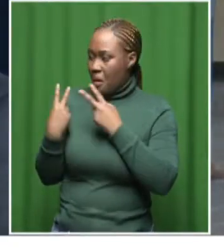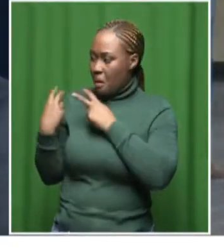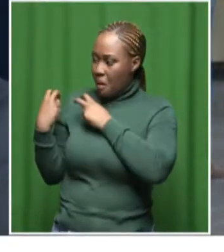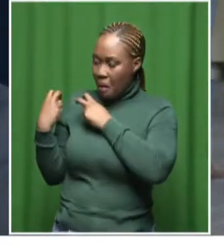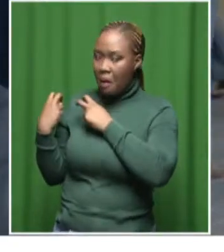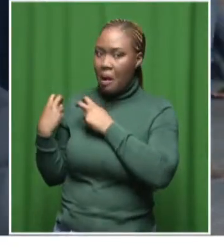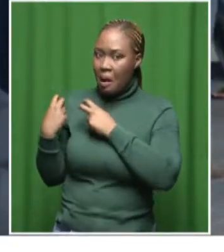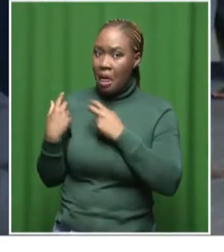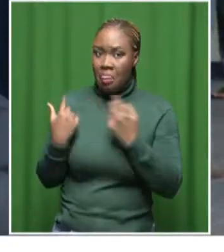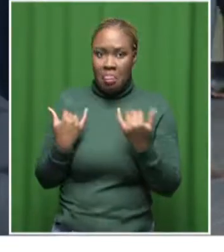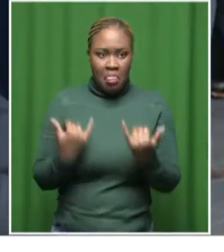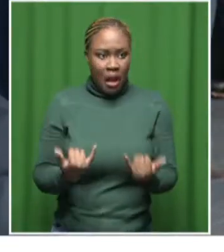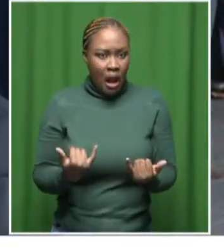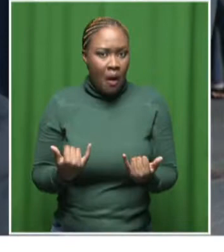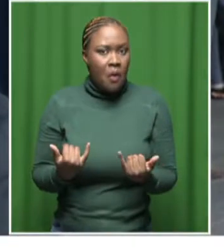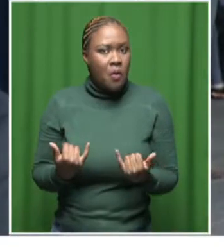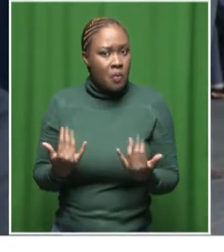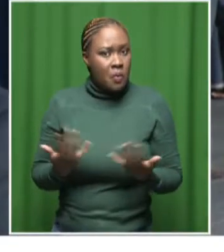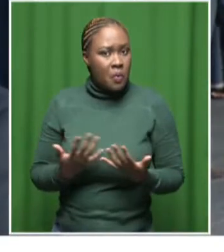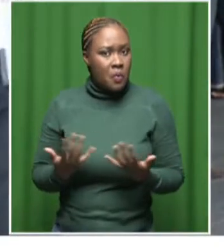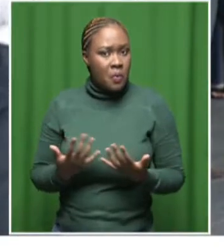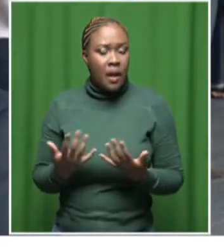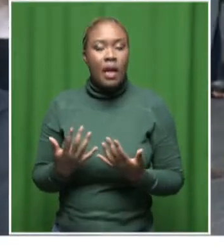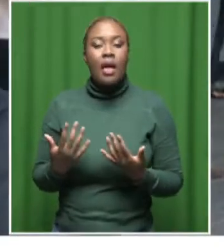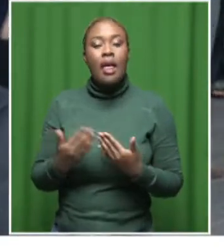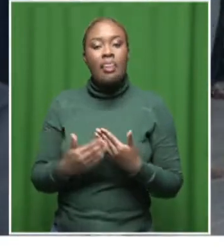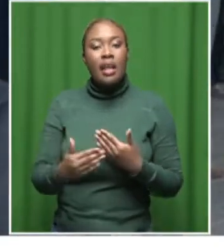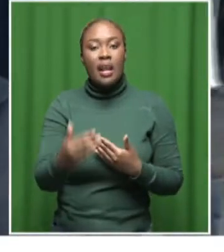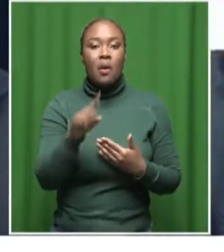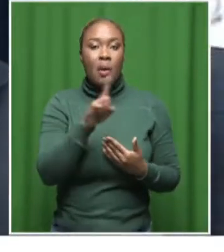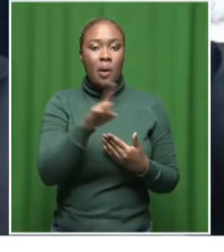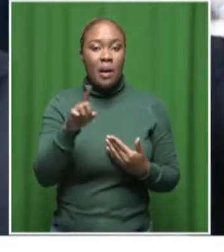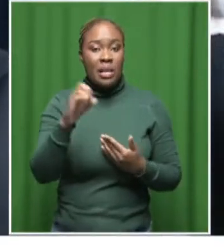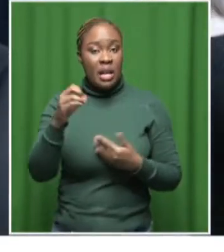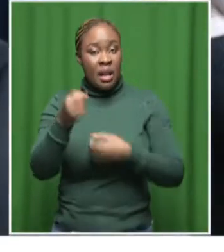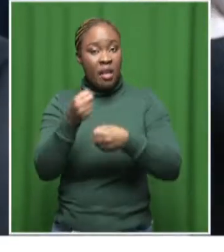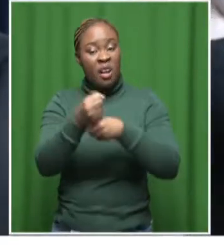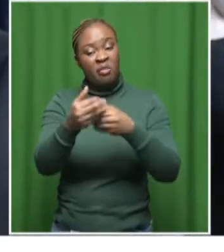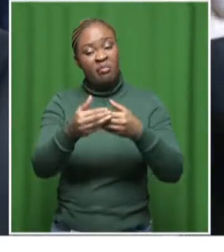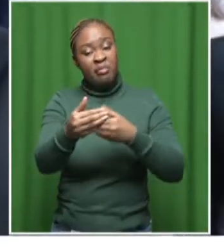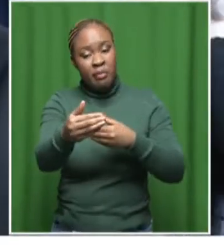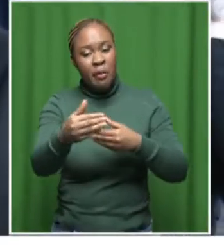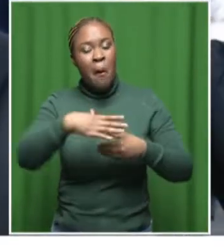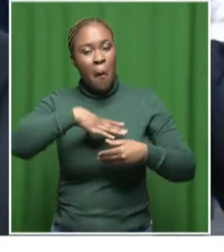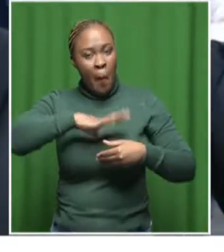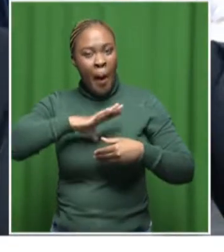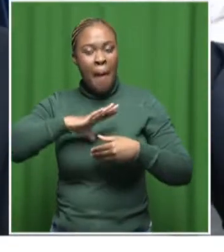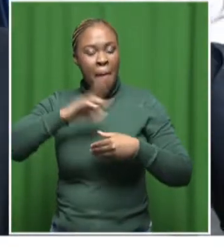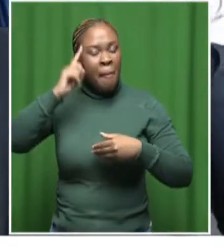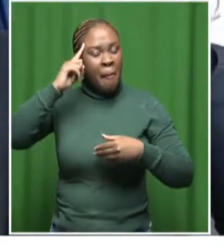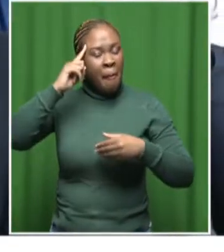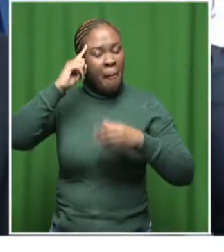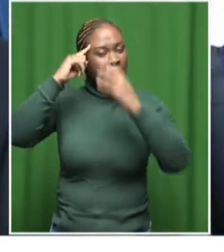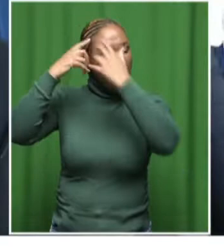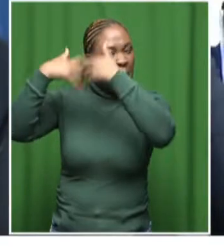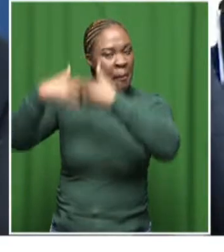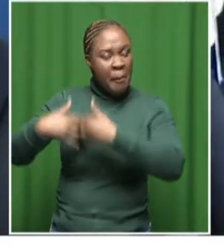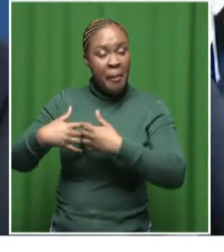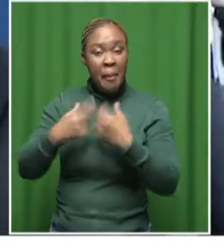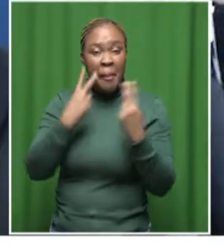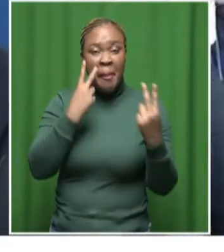we'll craft the next 110 years of existence. So if you look at the past 110